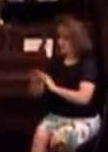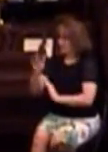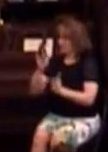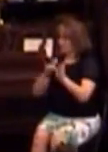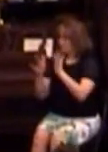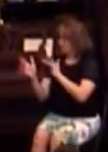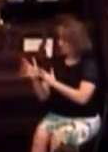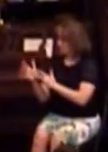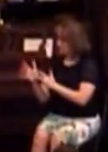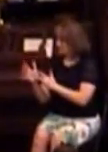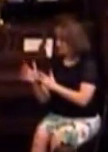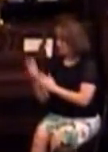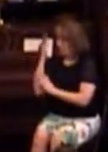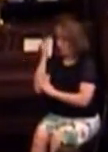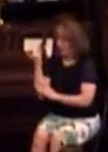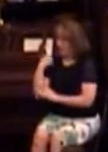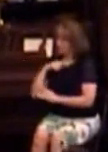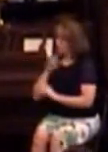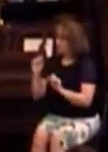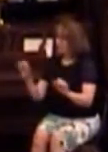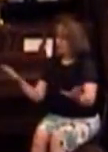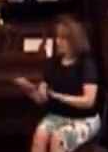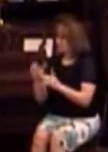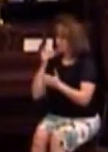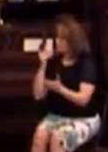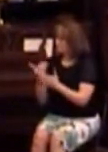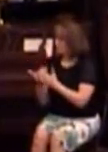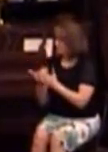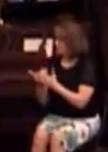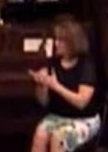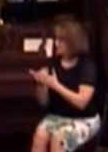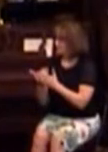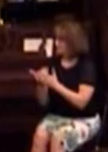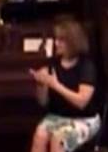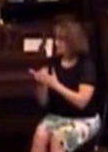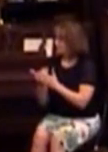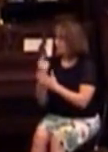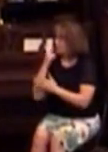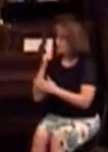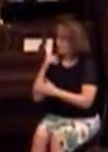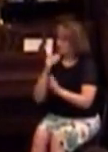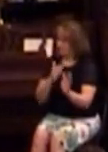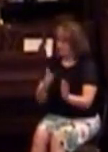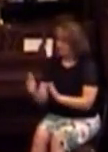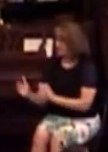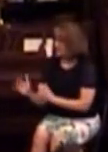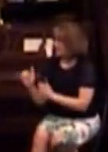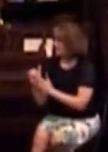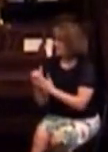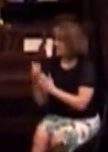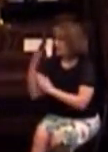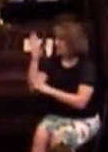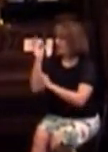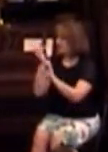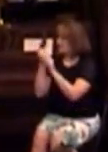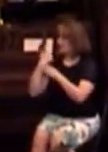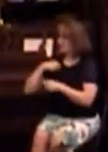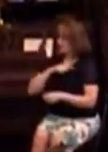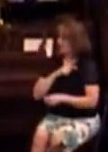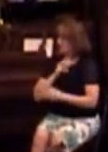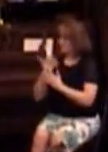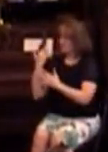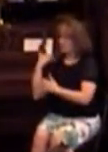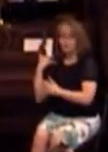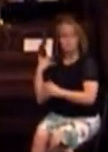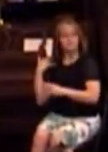us long ago. Okay, so Bob, do you think of yourself as a masterpiece of God? Do you think of yourself as a